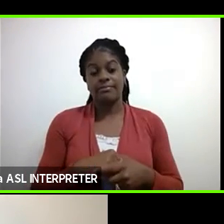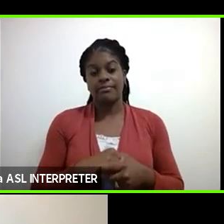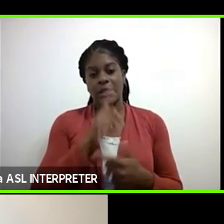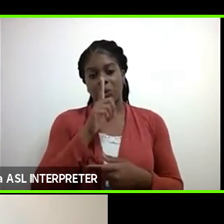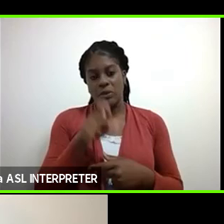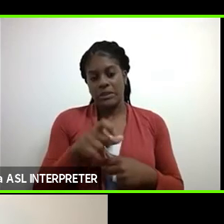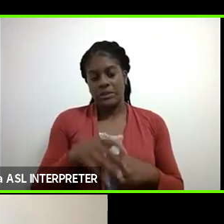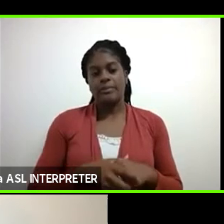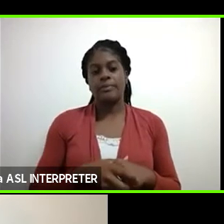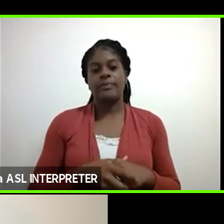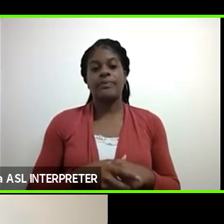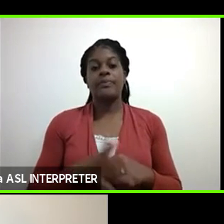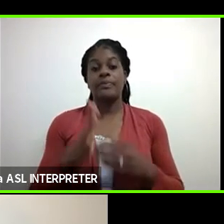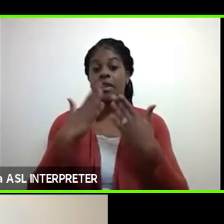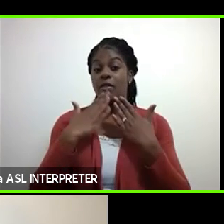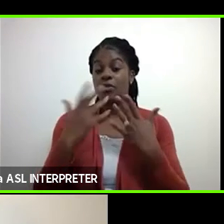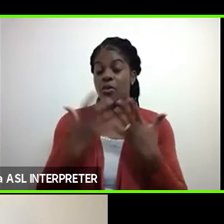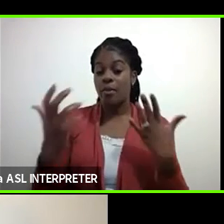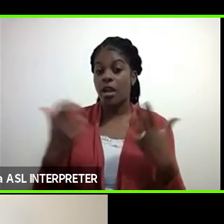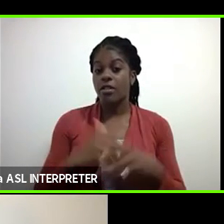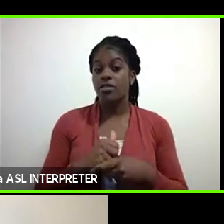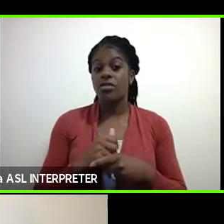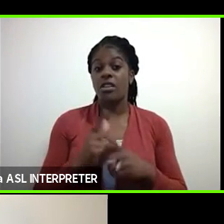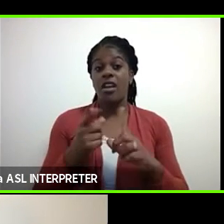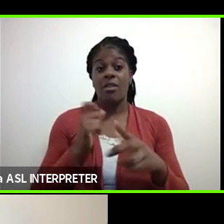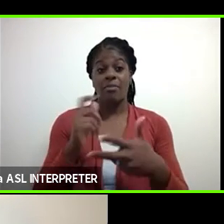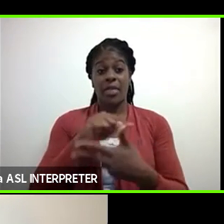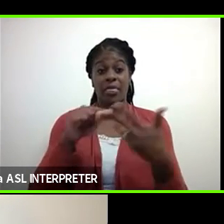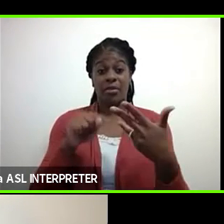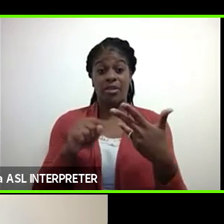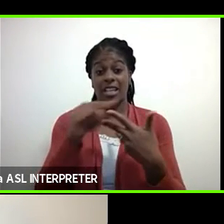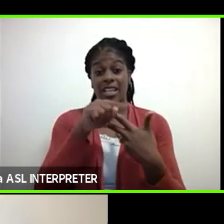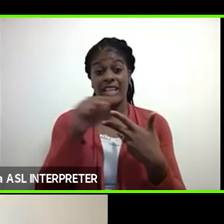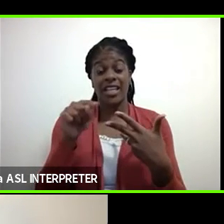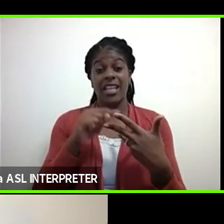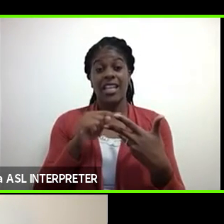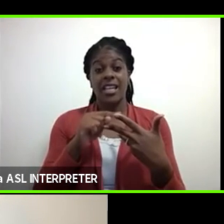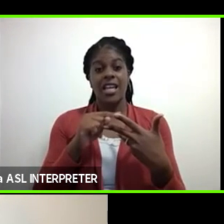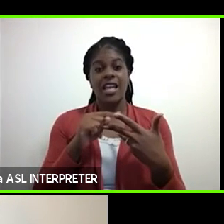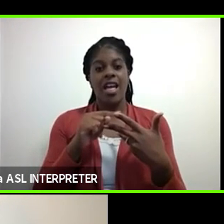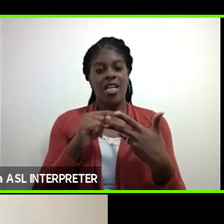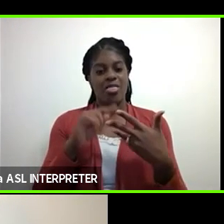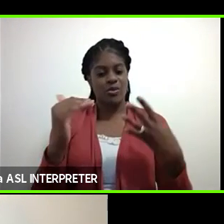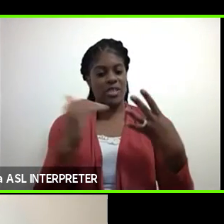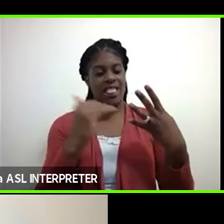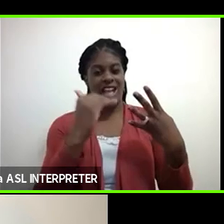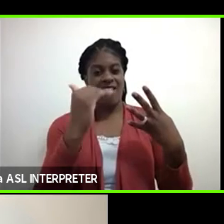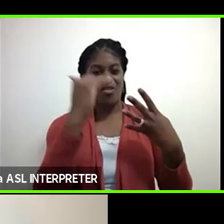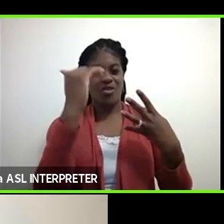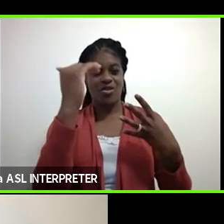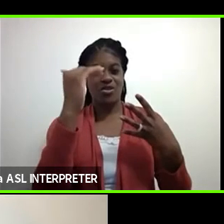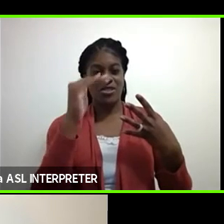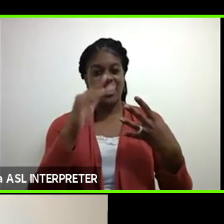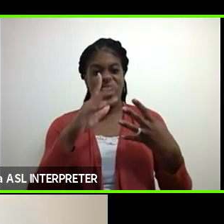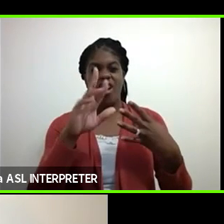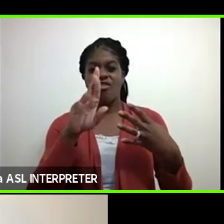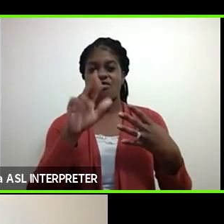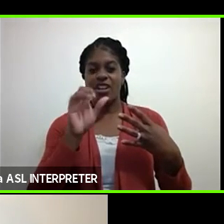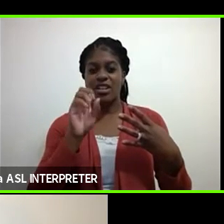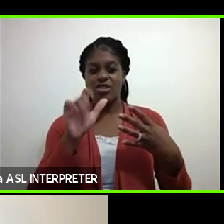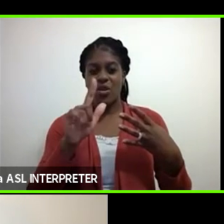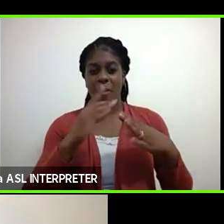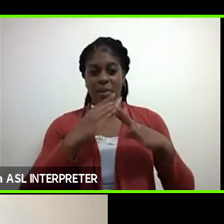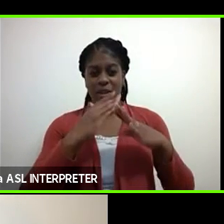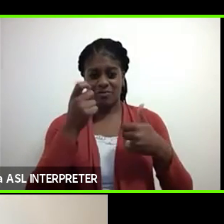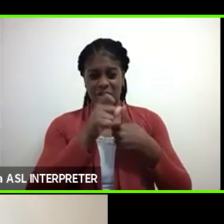Thank you so much. From all three of you, you can see that those levels of barriers, racial barriers that we talked about at the